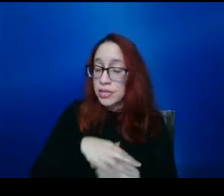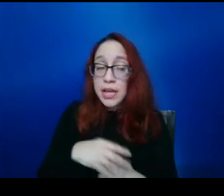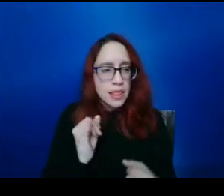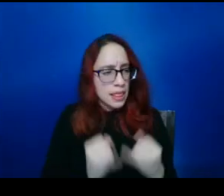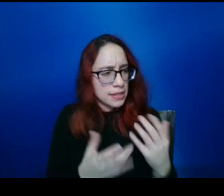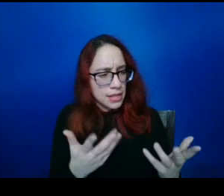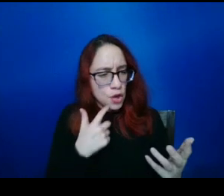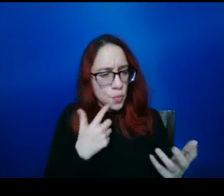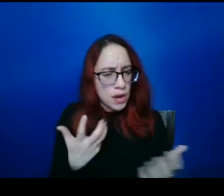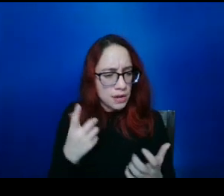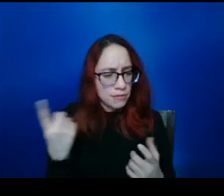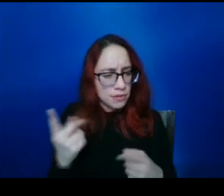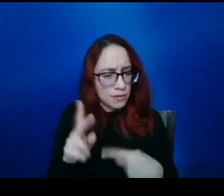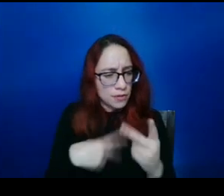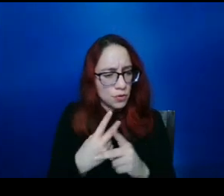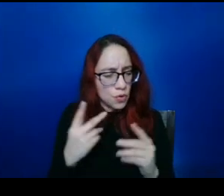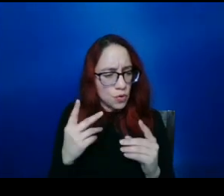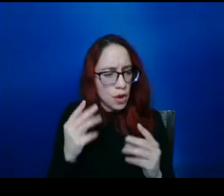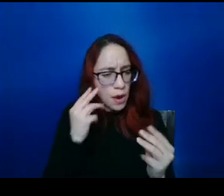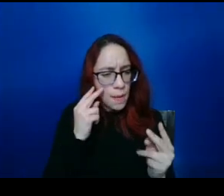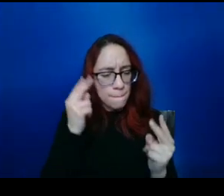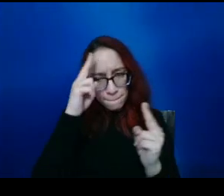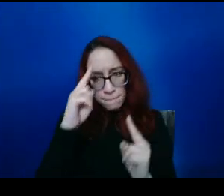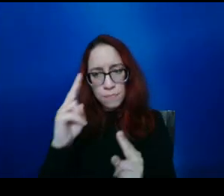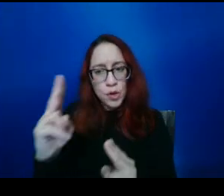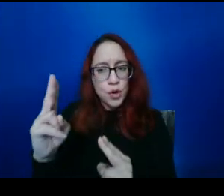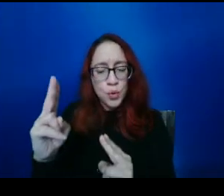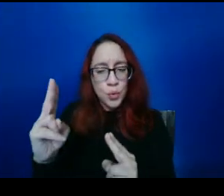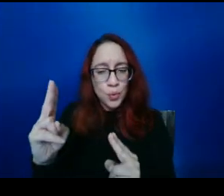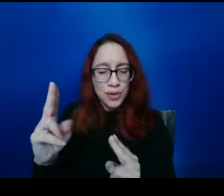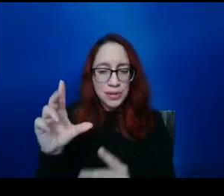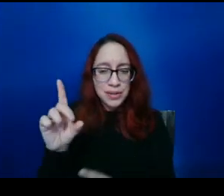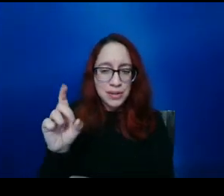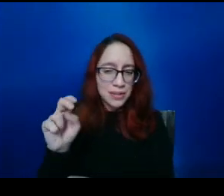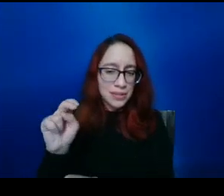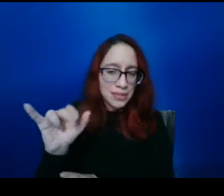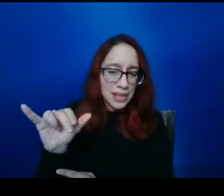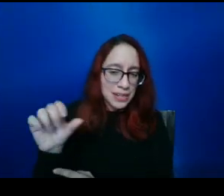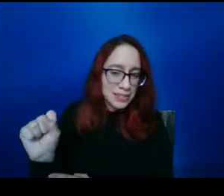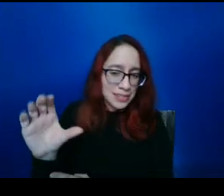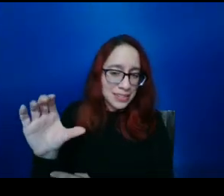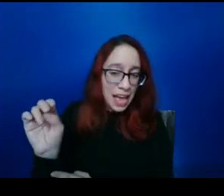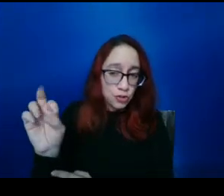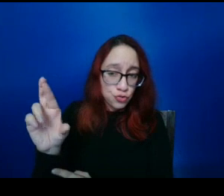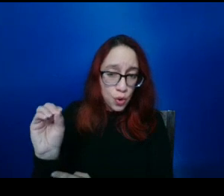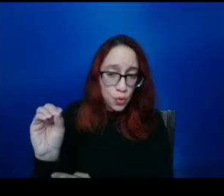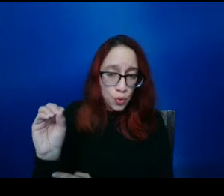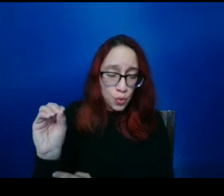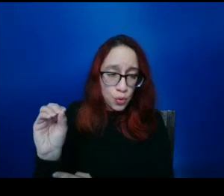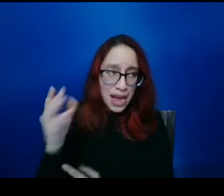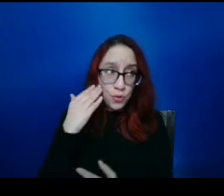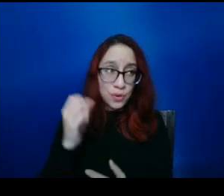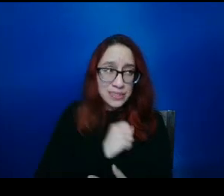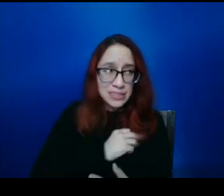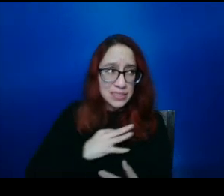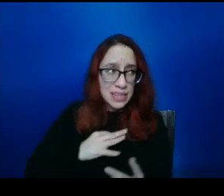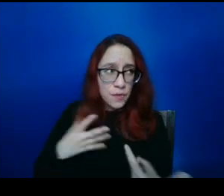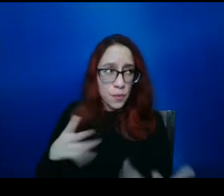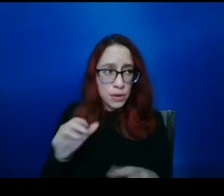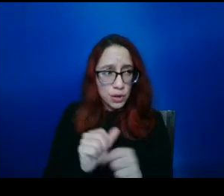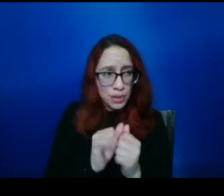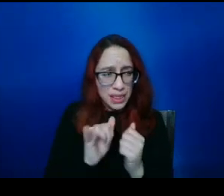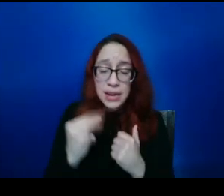was some sort of memorial to honor Dennis Castro, Sergeant Dennis Castro. I'm not sure if staff is already working on that,